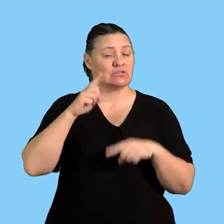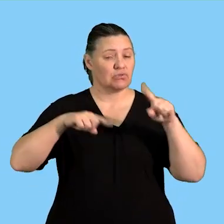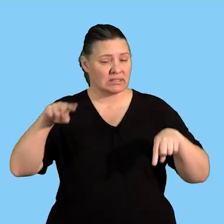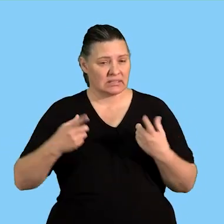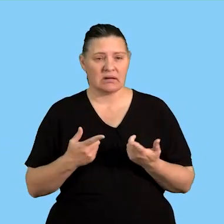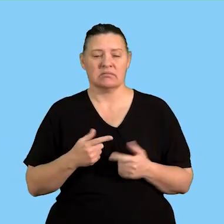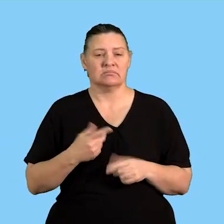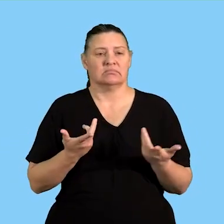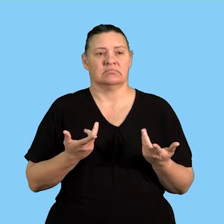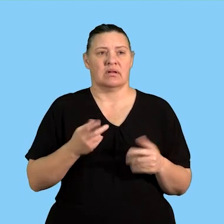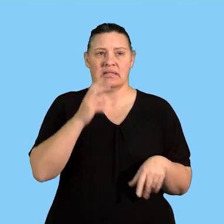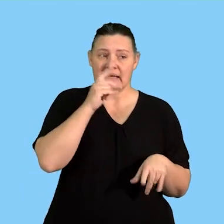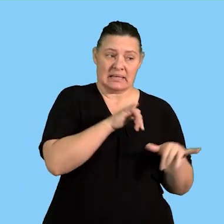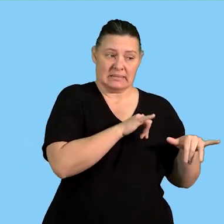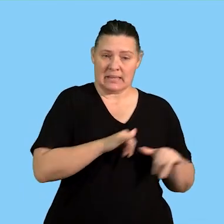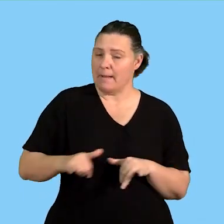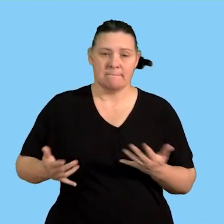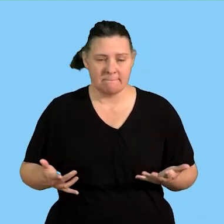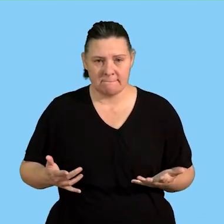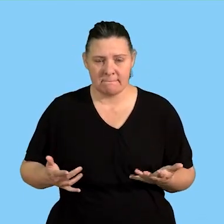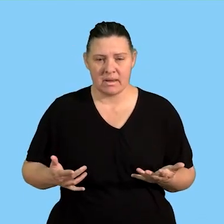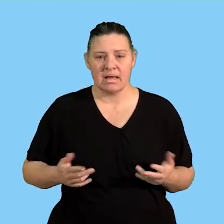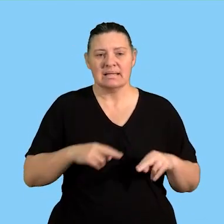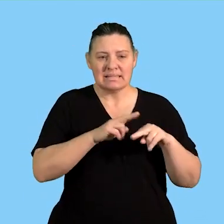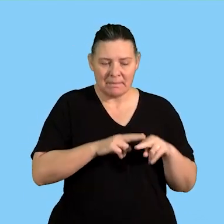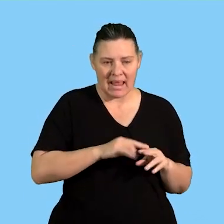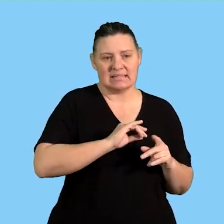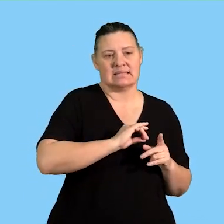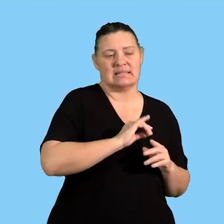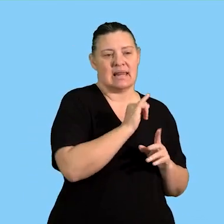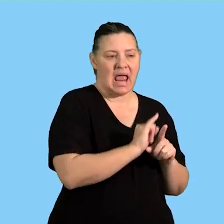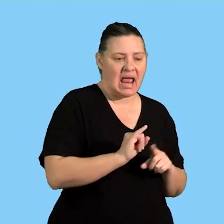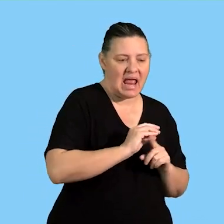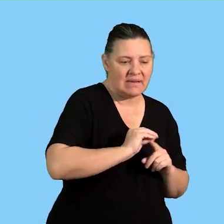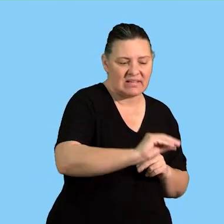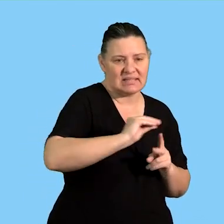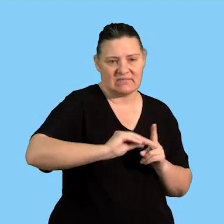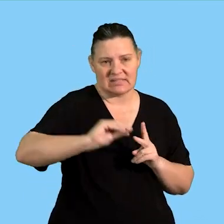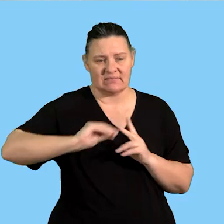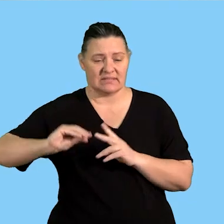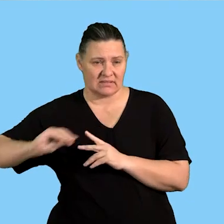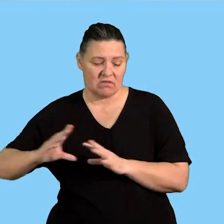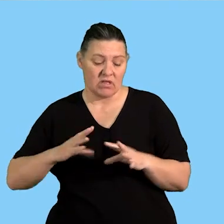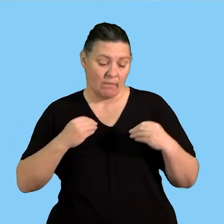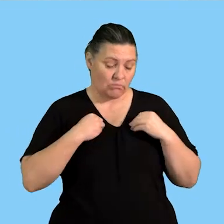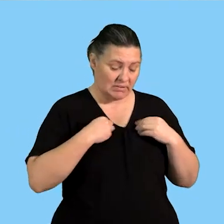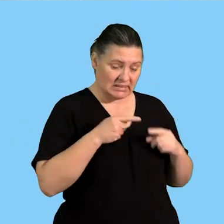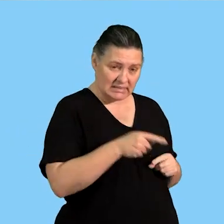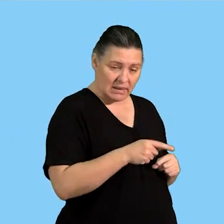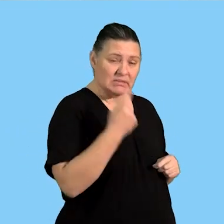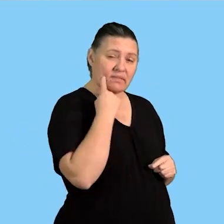not necessarily the same for the different investments. When you are investing in property, you should think about it to